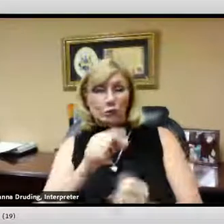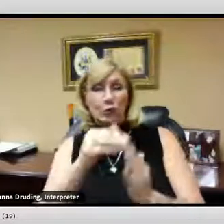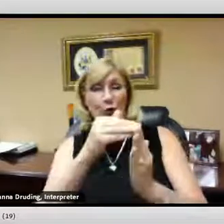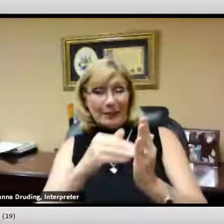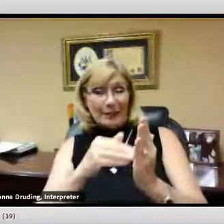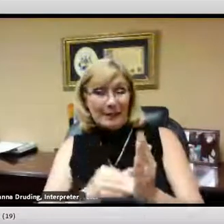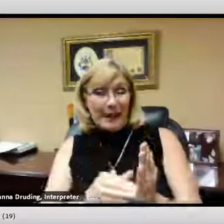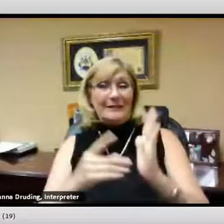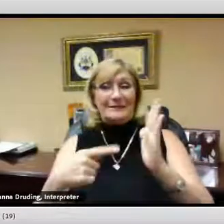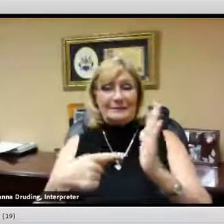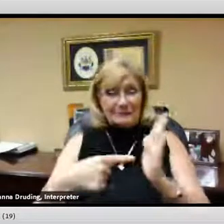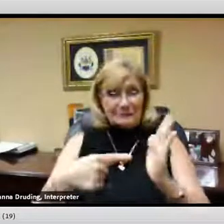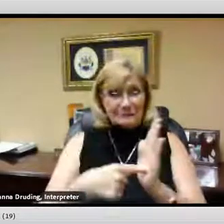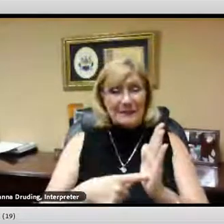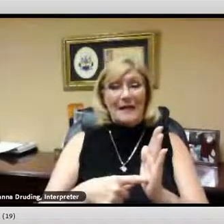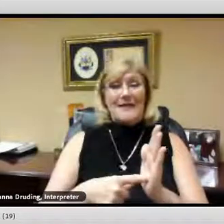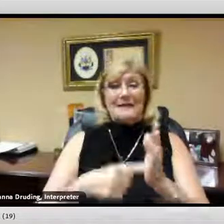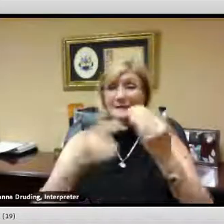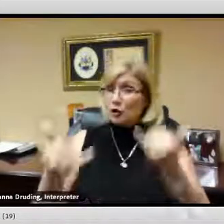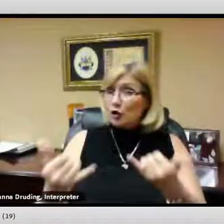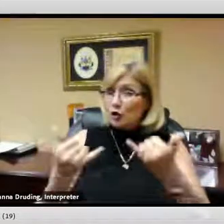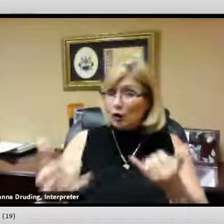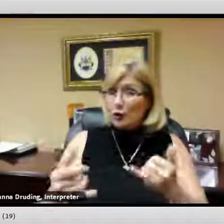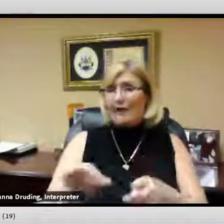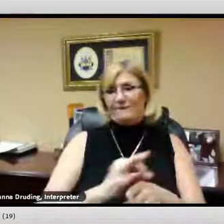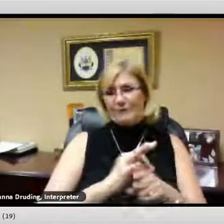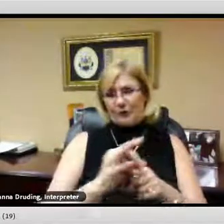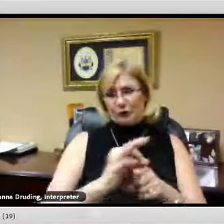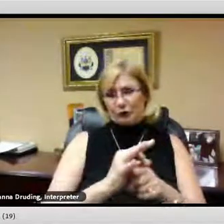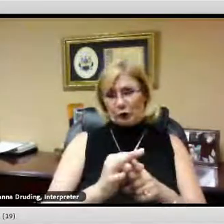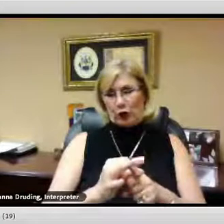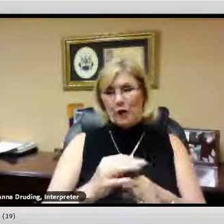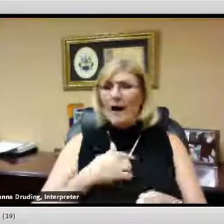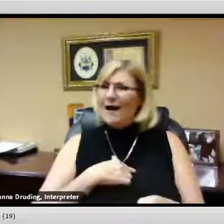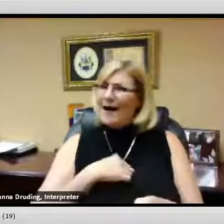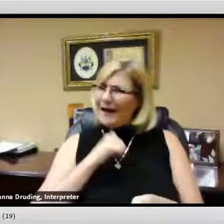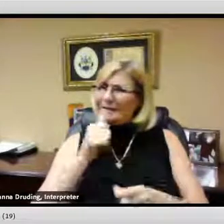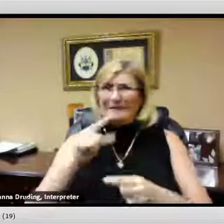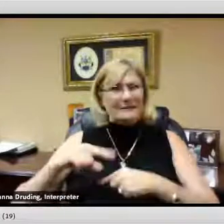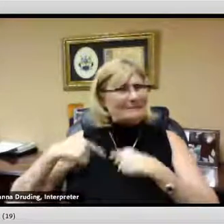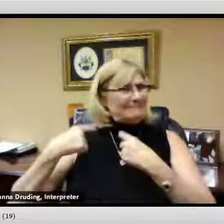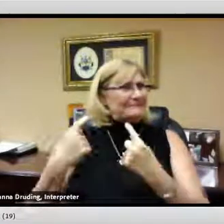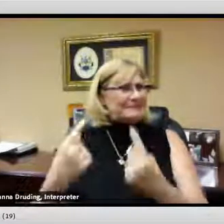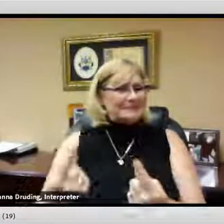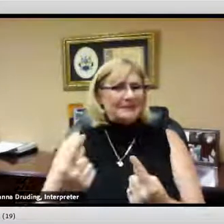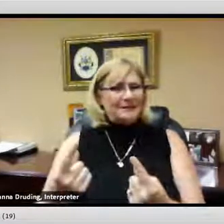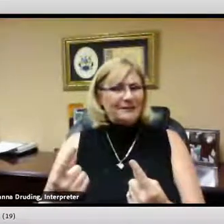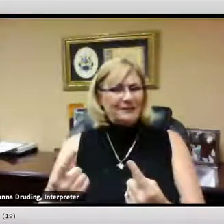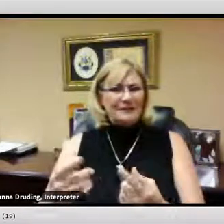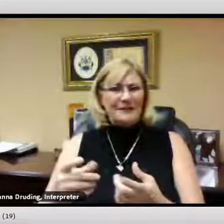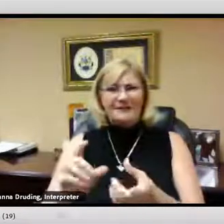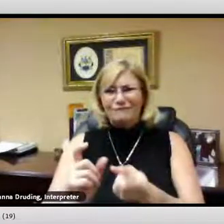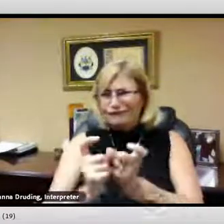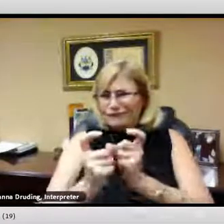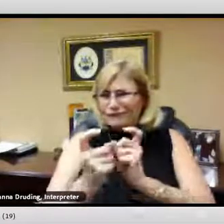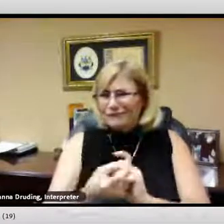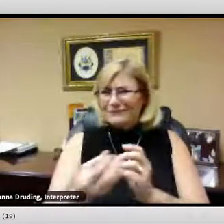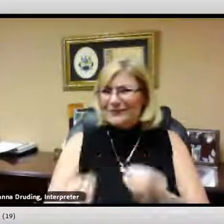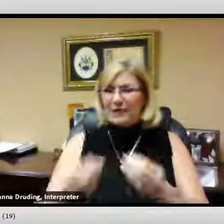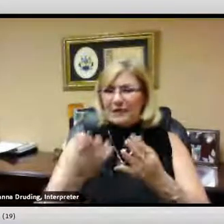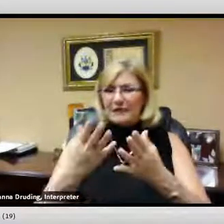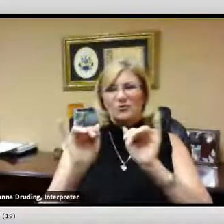display is current and functional. I haven't done a major redesign in quite a while. What we have seems to work,